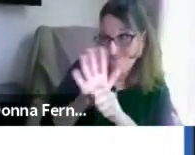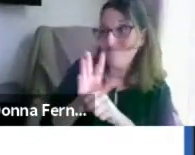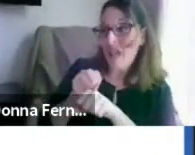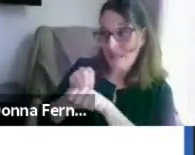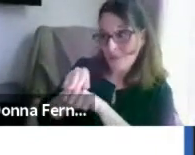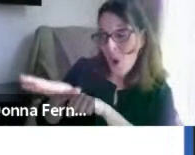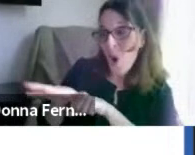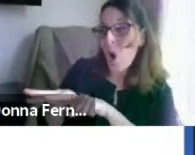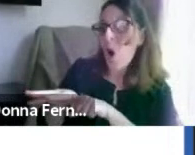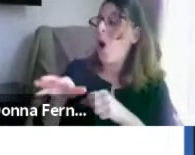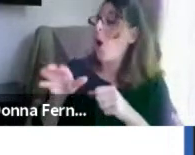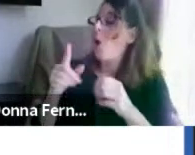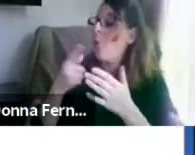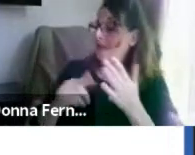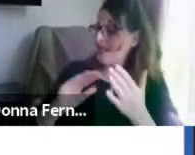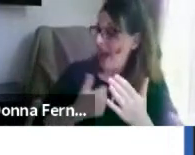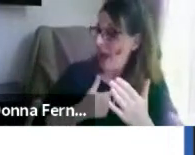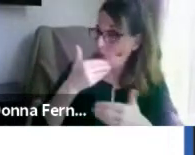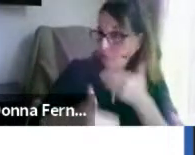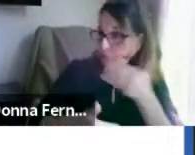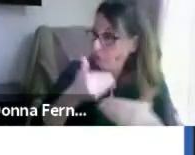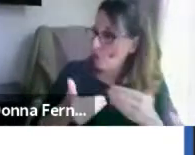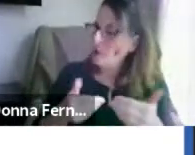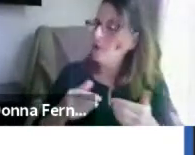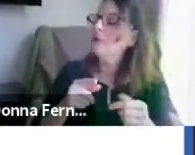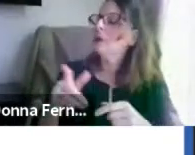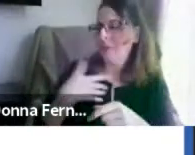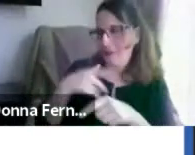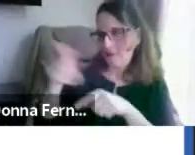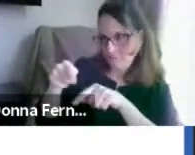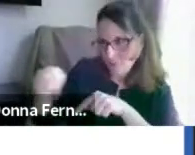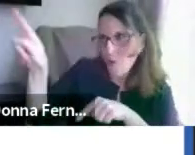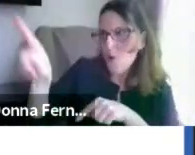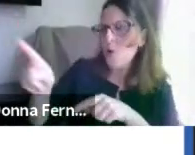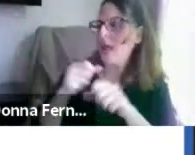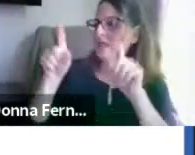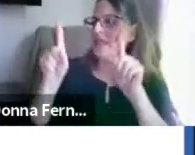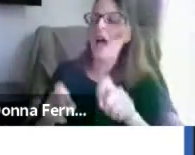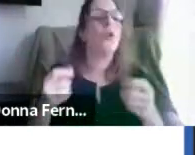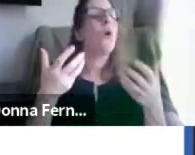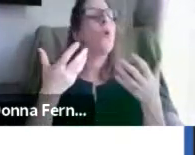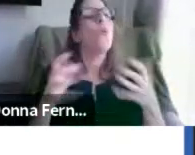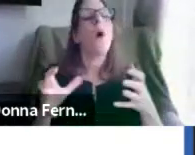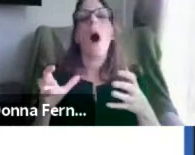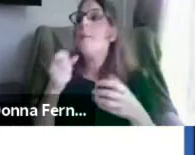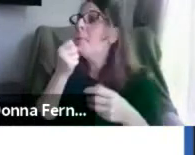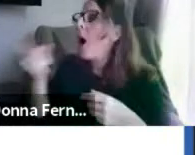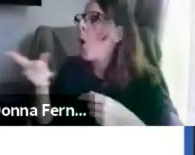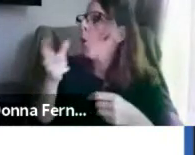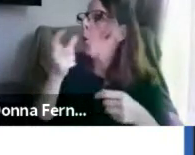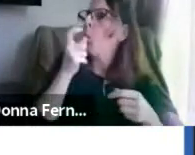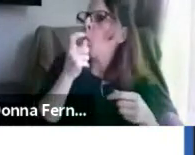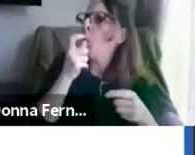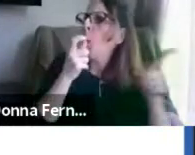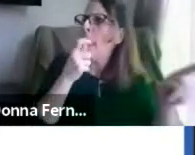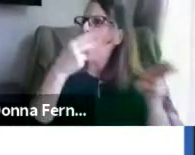COVID-19. Here is our protocol. Please go get tested. You never want to disclose the person who was